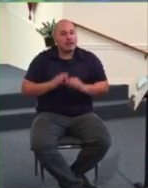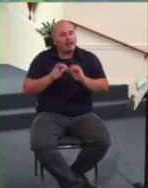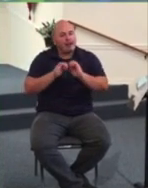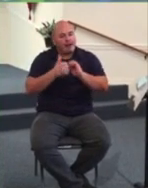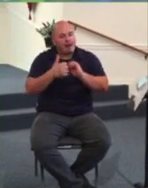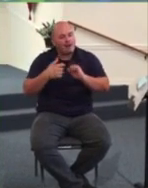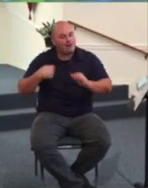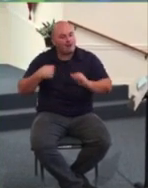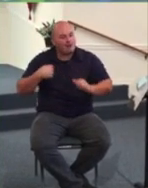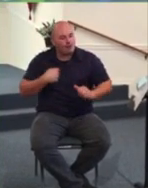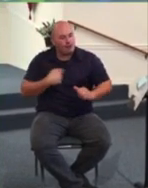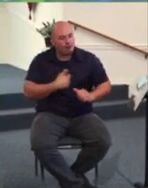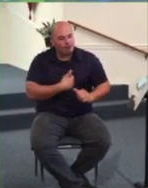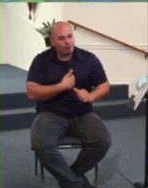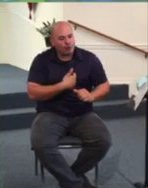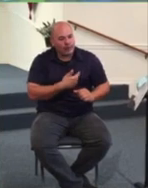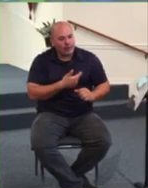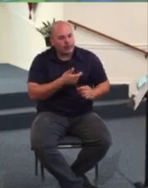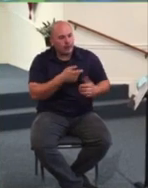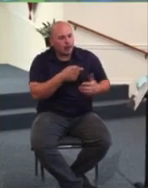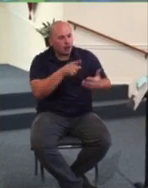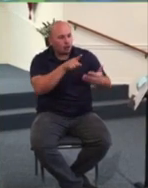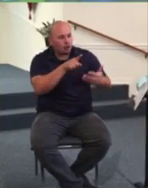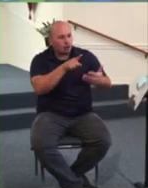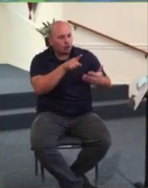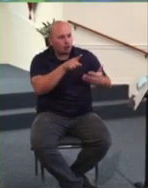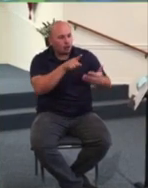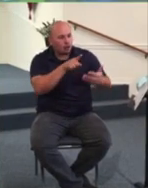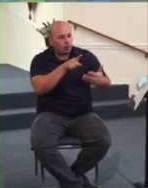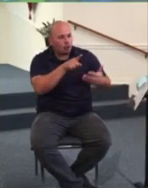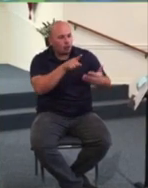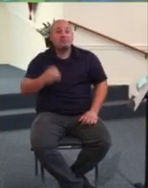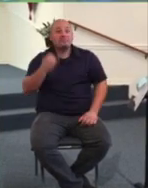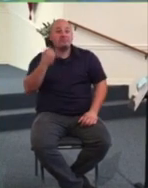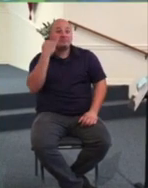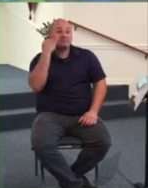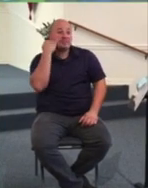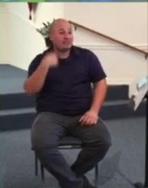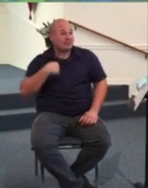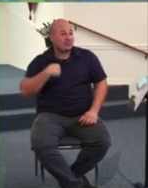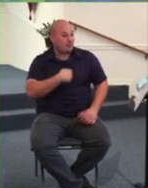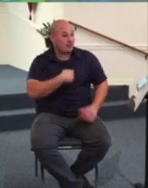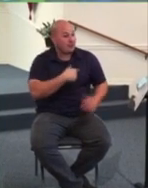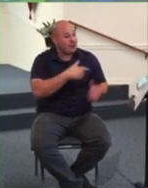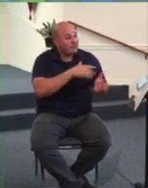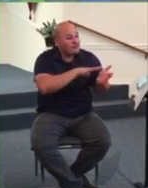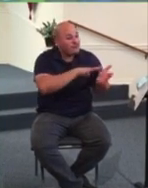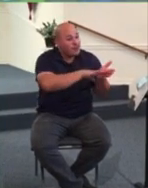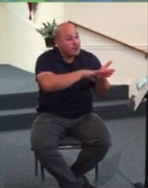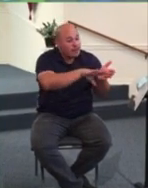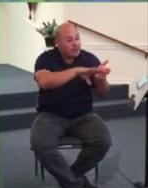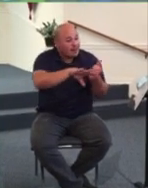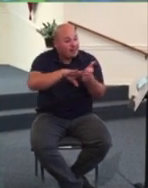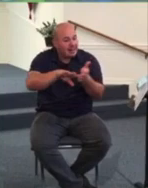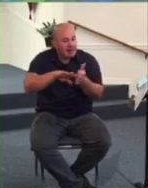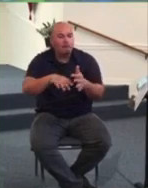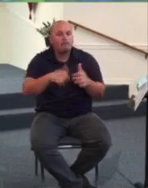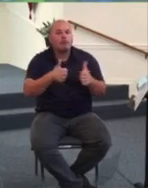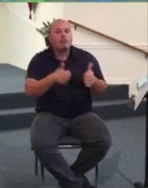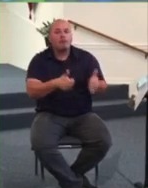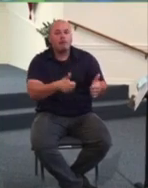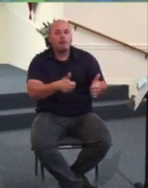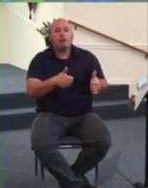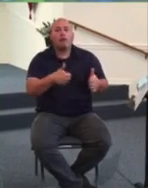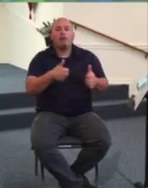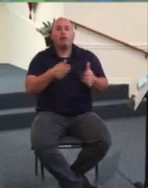critiques you. But if you forgive others, God will forgive you. And if you give to others,